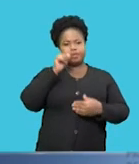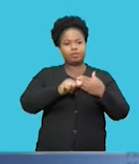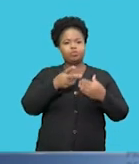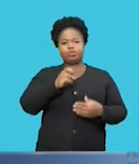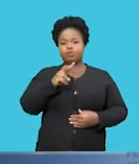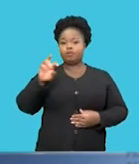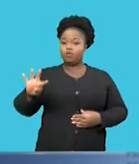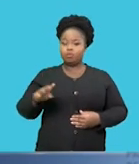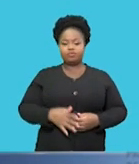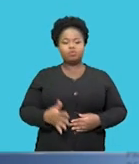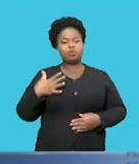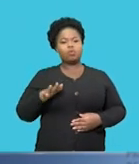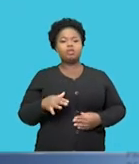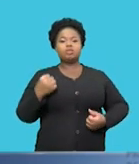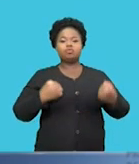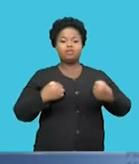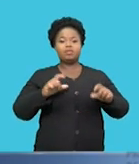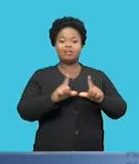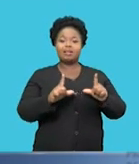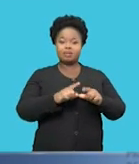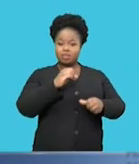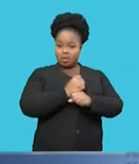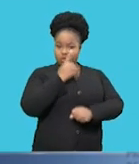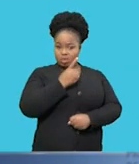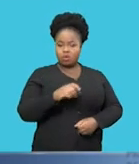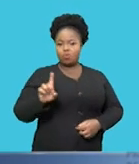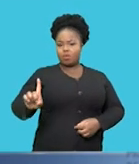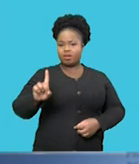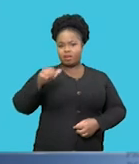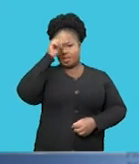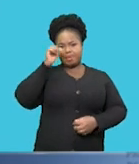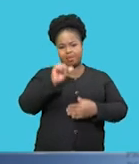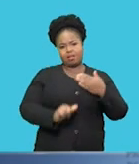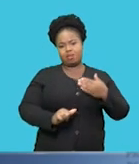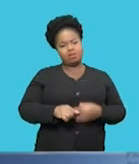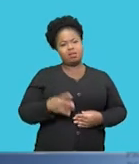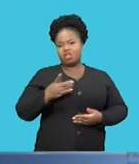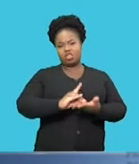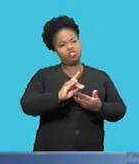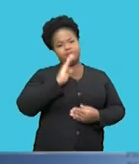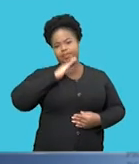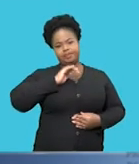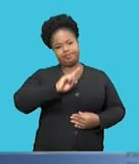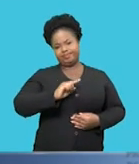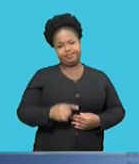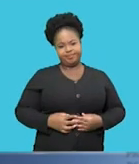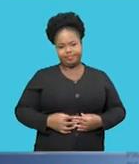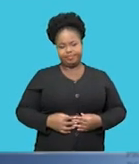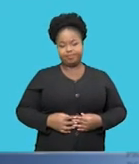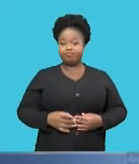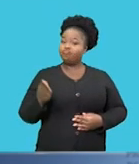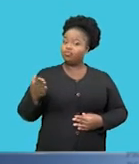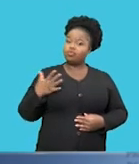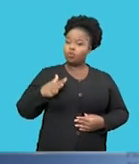2024. If you want to renew a driver's license in Gauteng from the 1st of April, you don't have to carry cash. If you